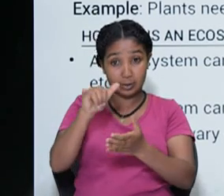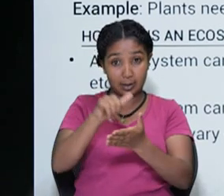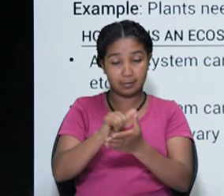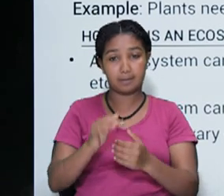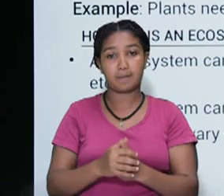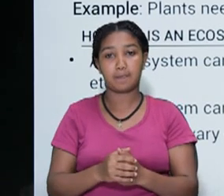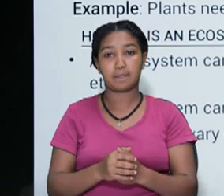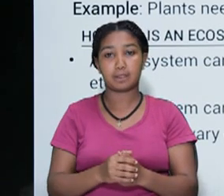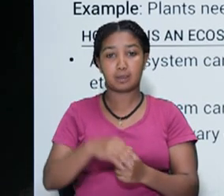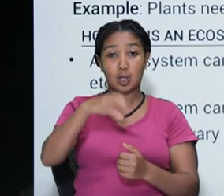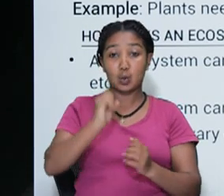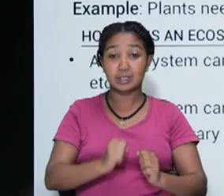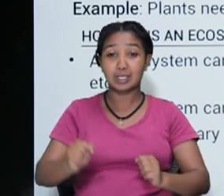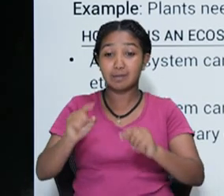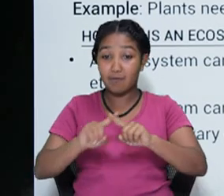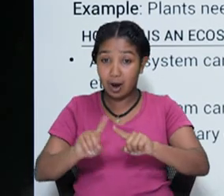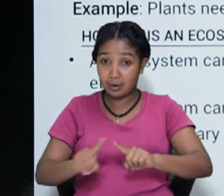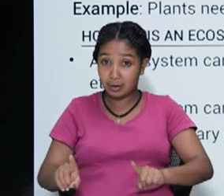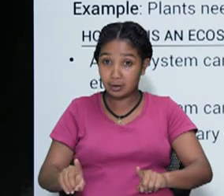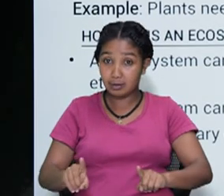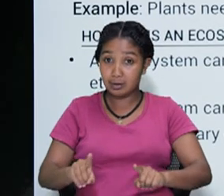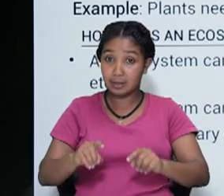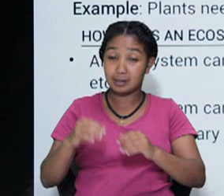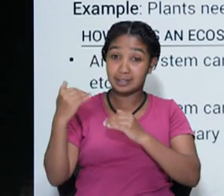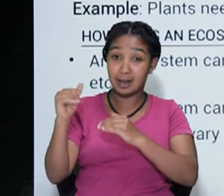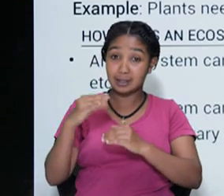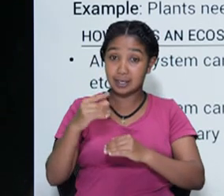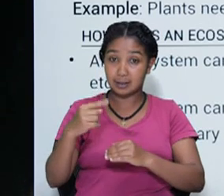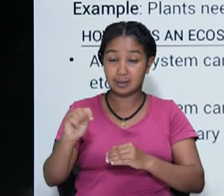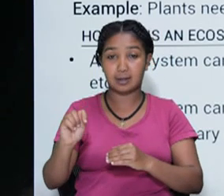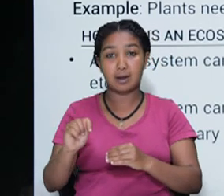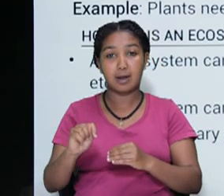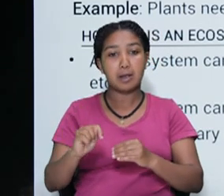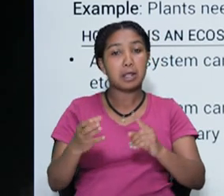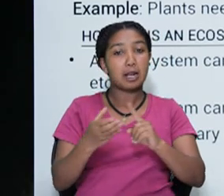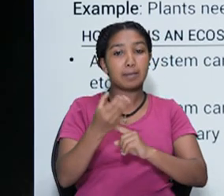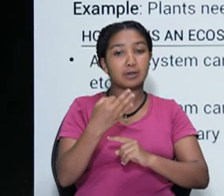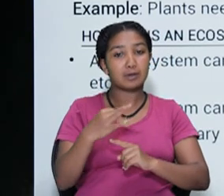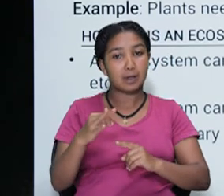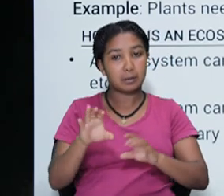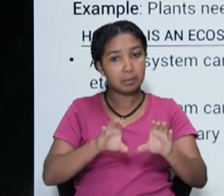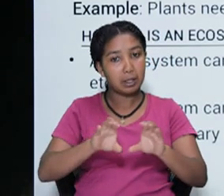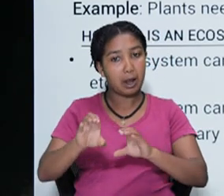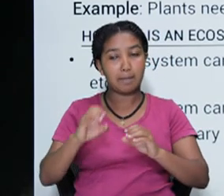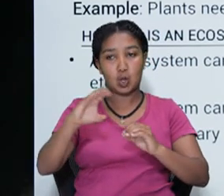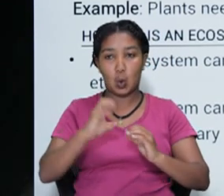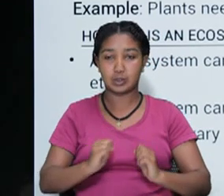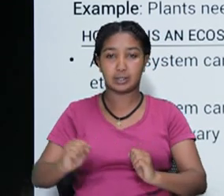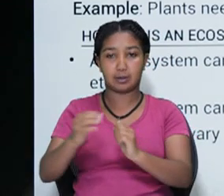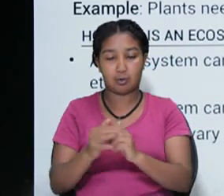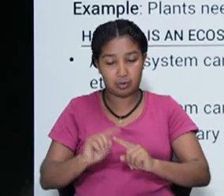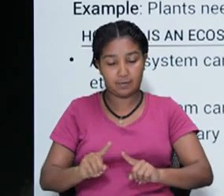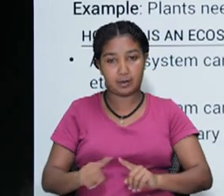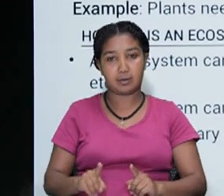that ecosystems vary greatly in size and the elements that make up them. So ecosystems are